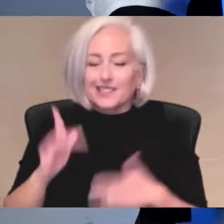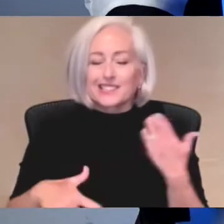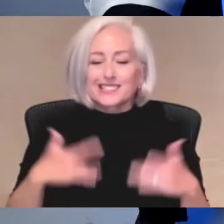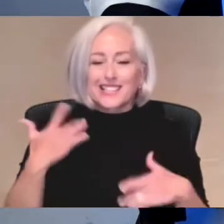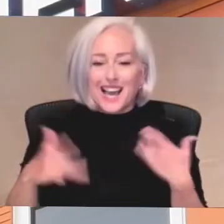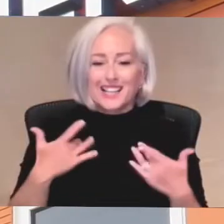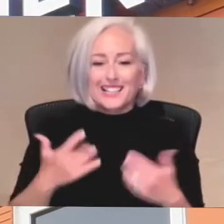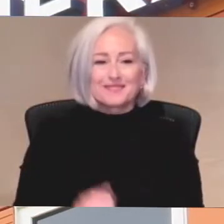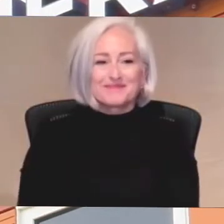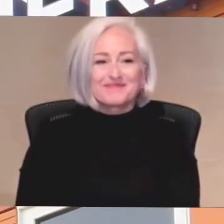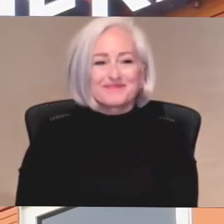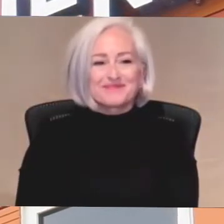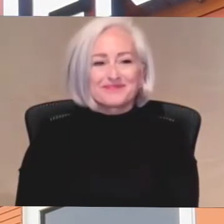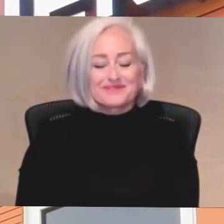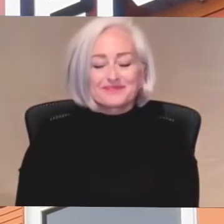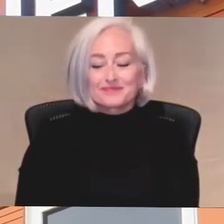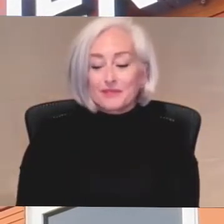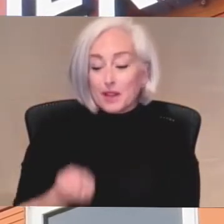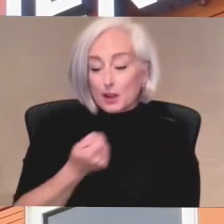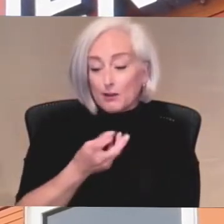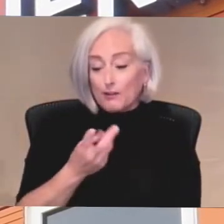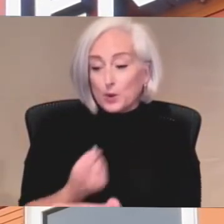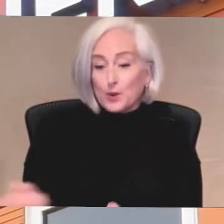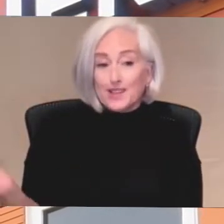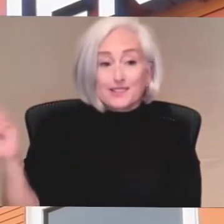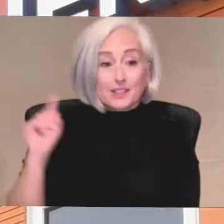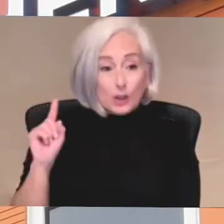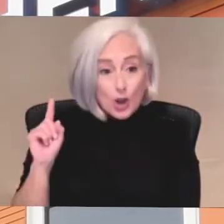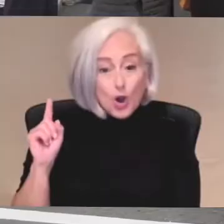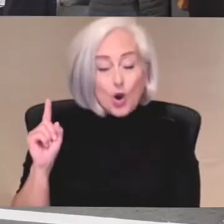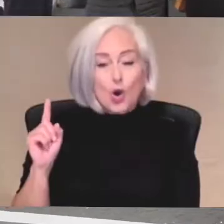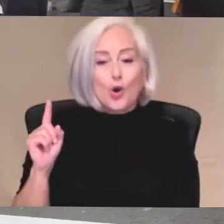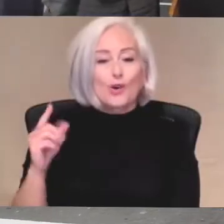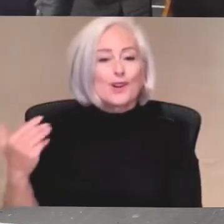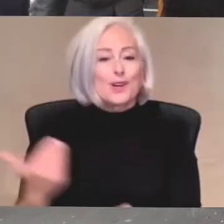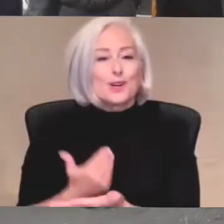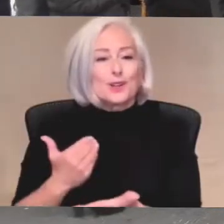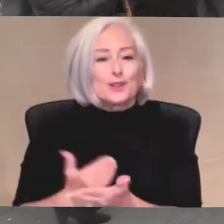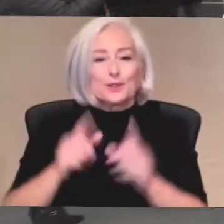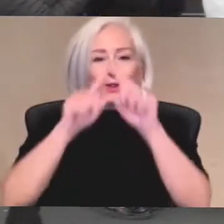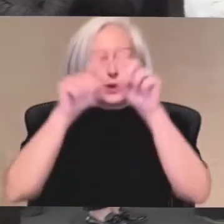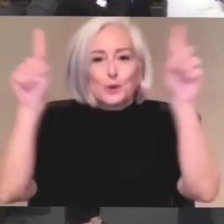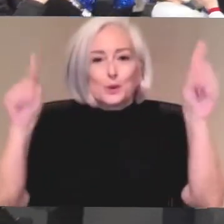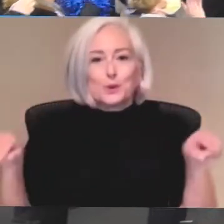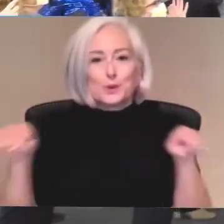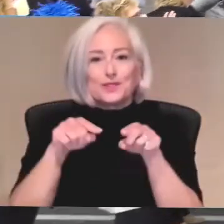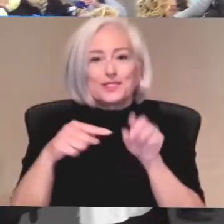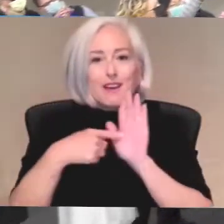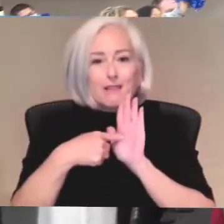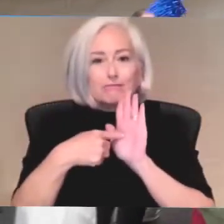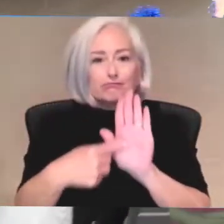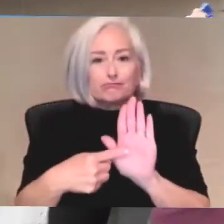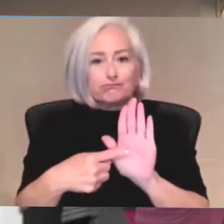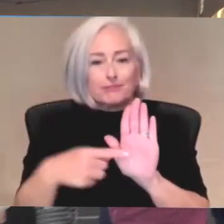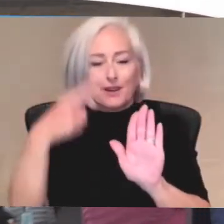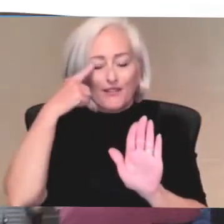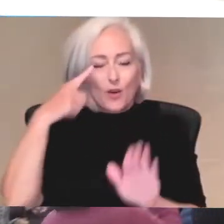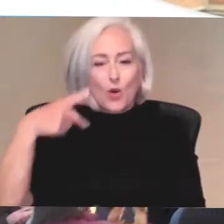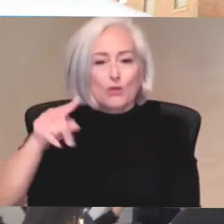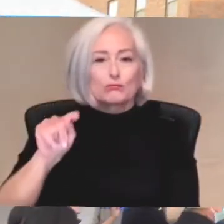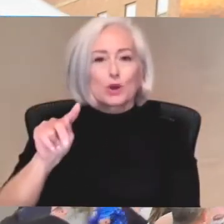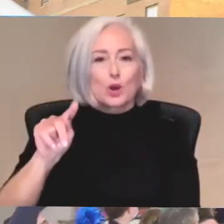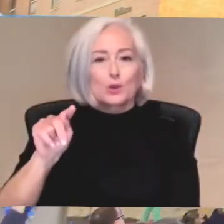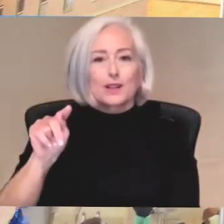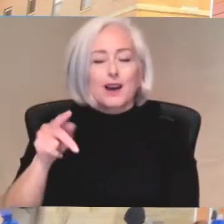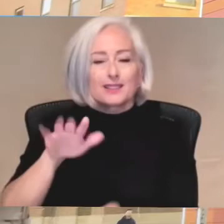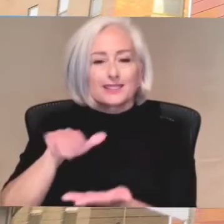just a few weeks ago, we unveiled the new sign for the Proton Center, and I suspect that was a pretty